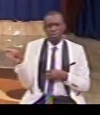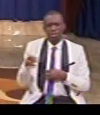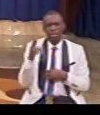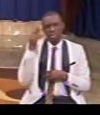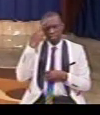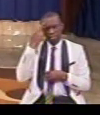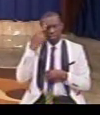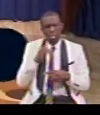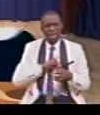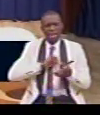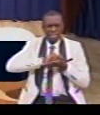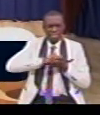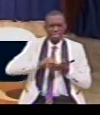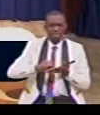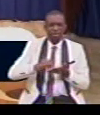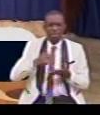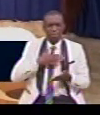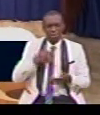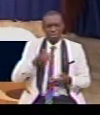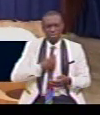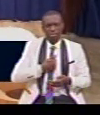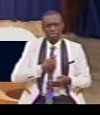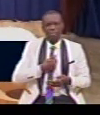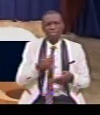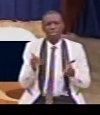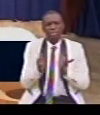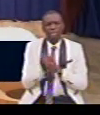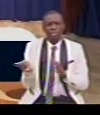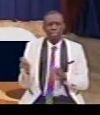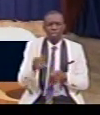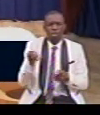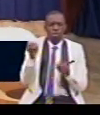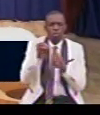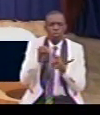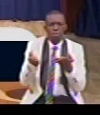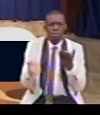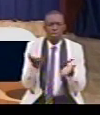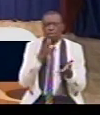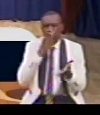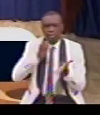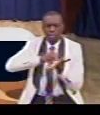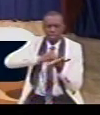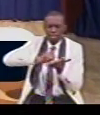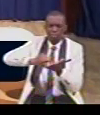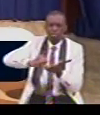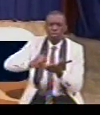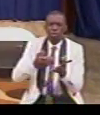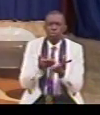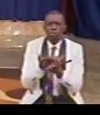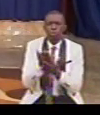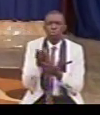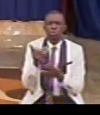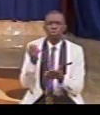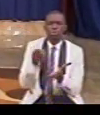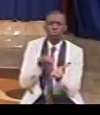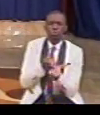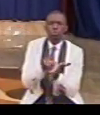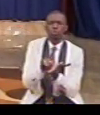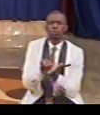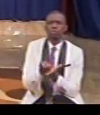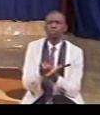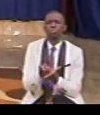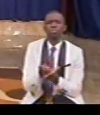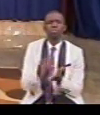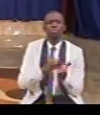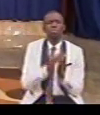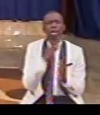sanctify myself, that they also might be sanctified through the truth. Those are the verses we